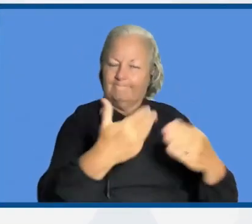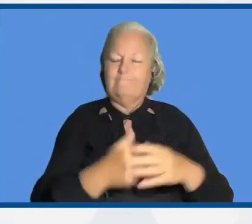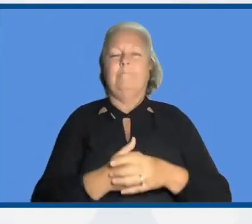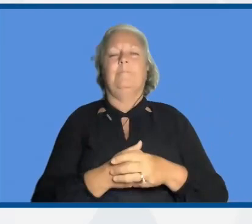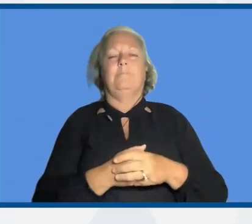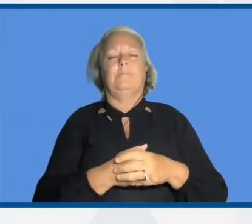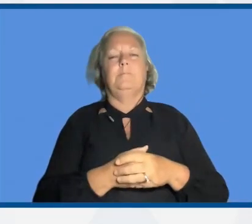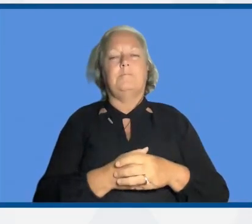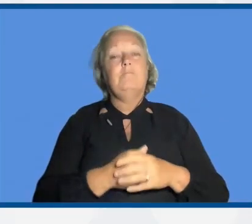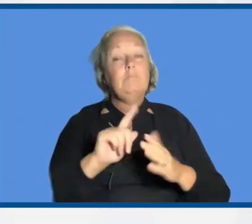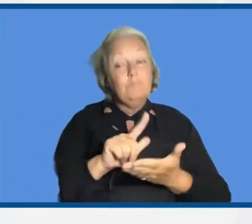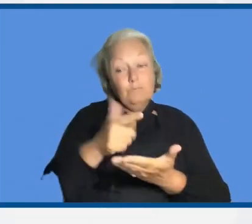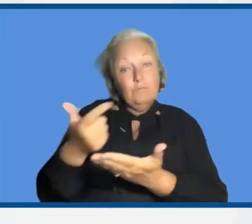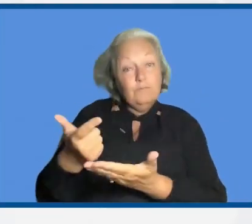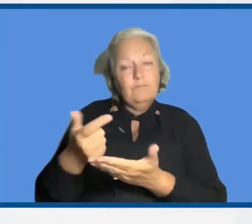Madam Vice